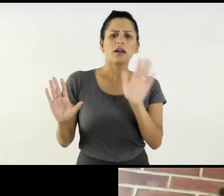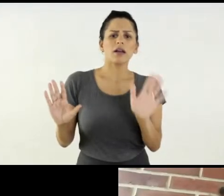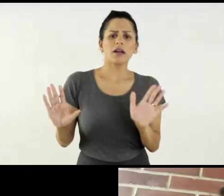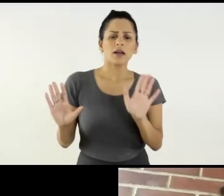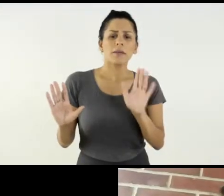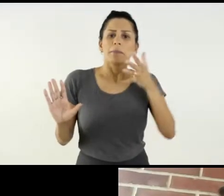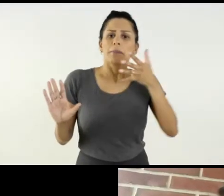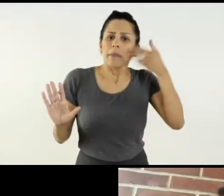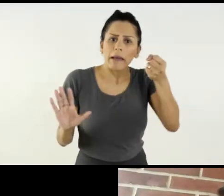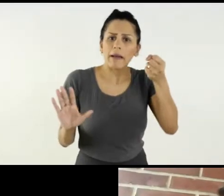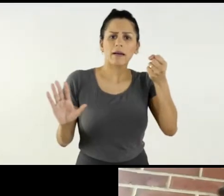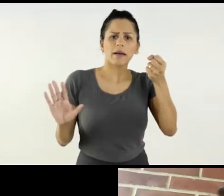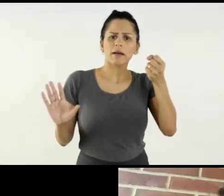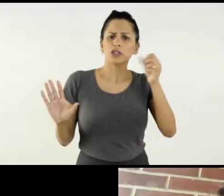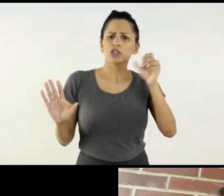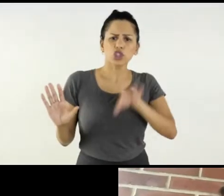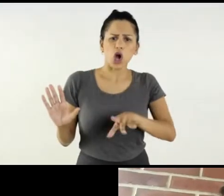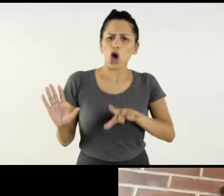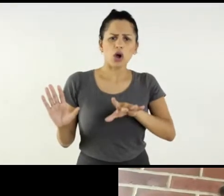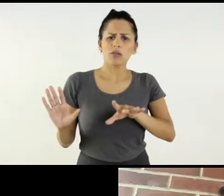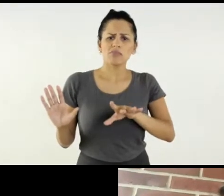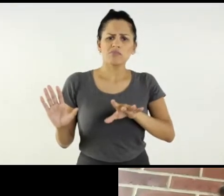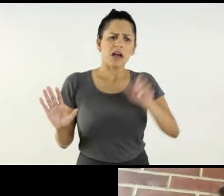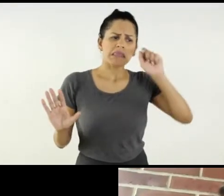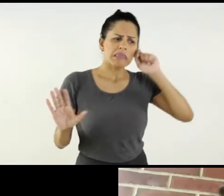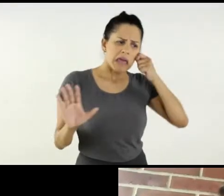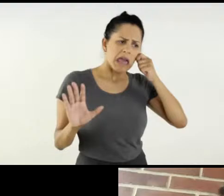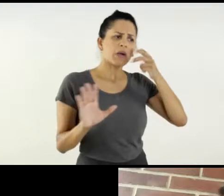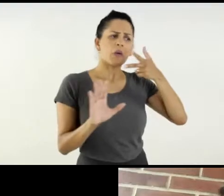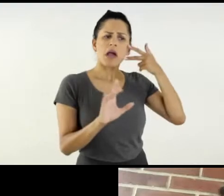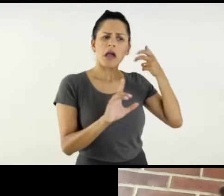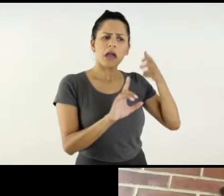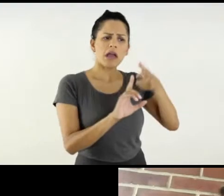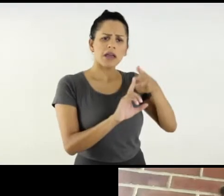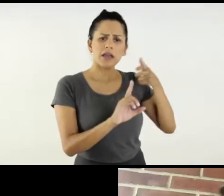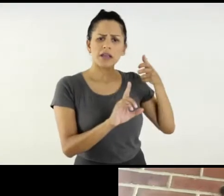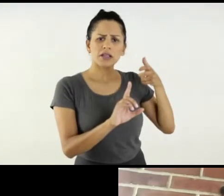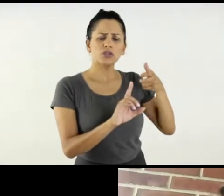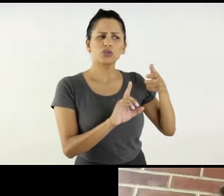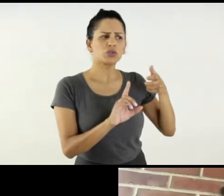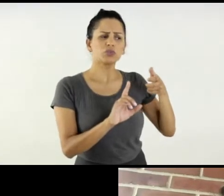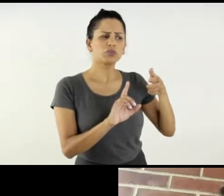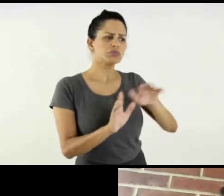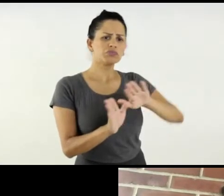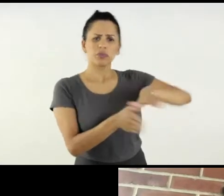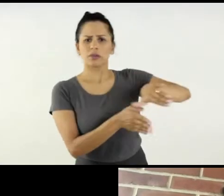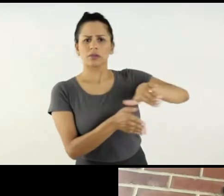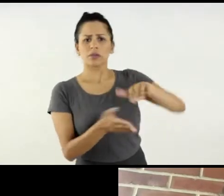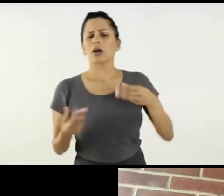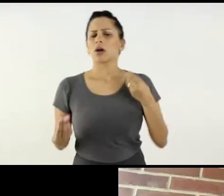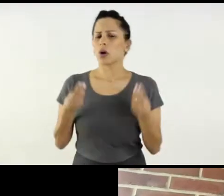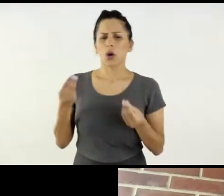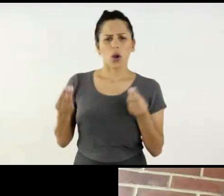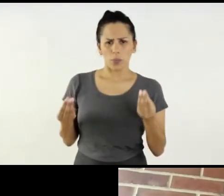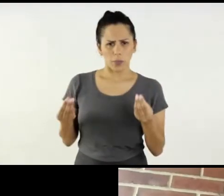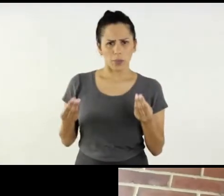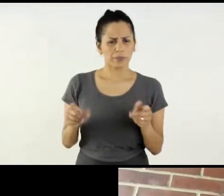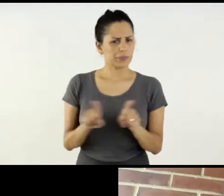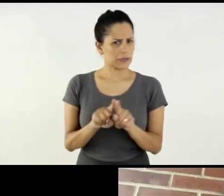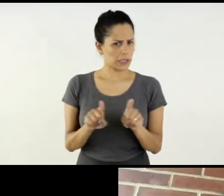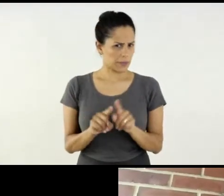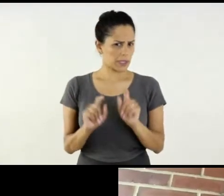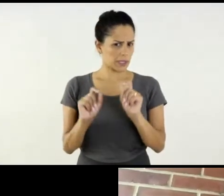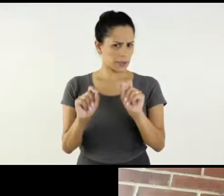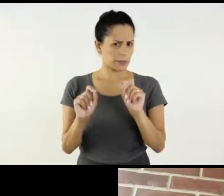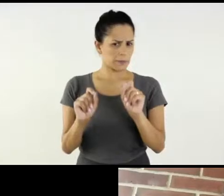norm? And there is a question here that kind of I could weave through this, through my